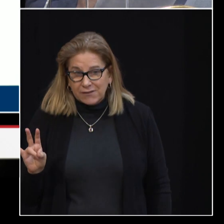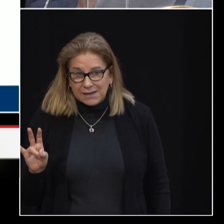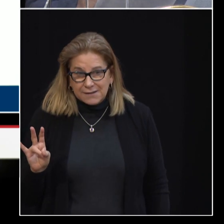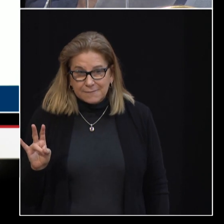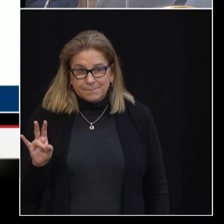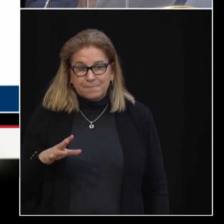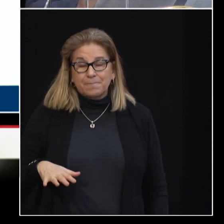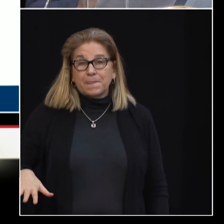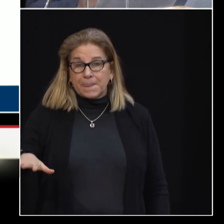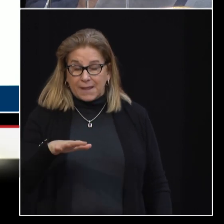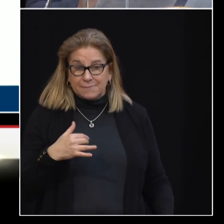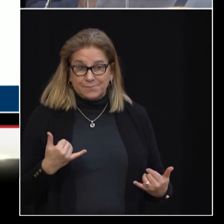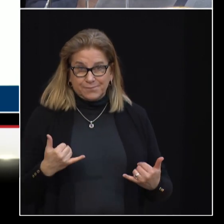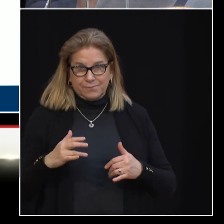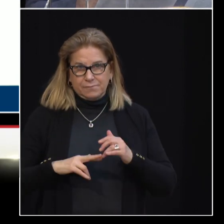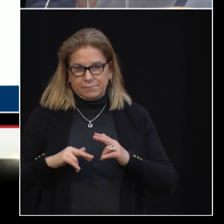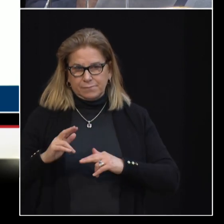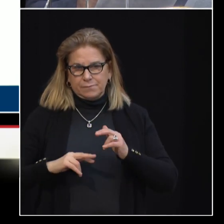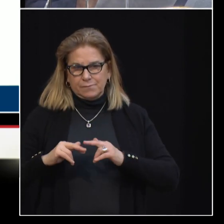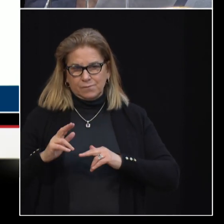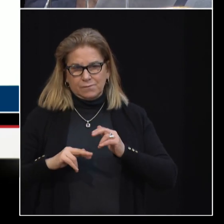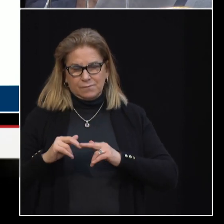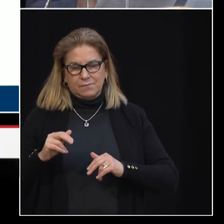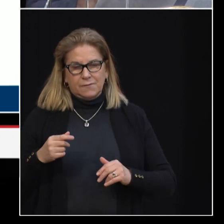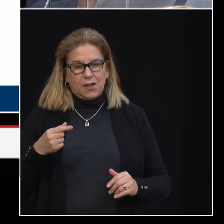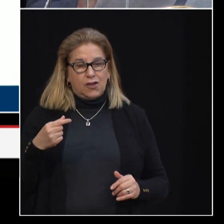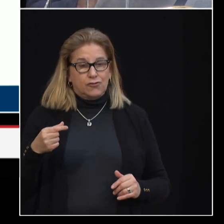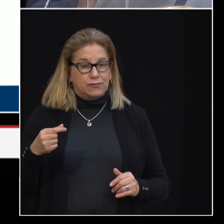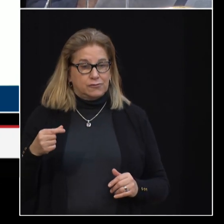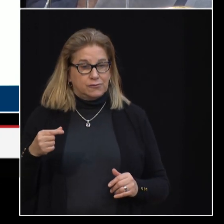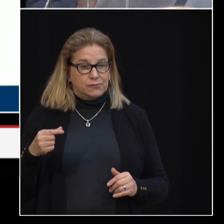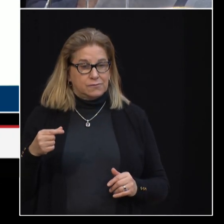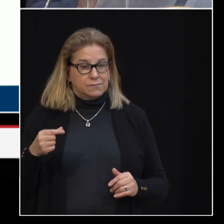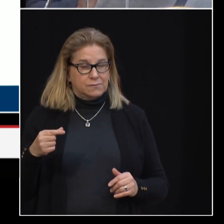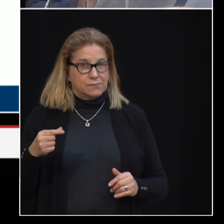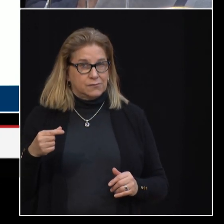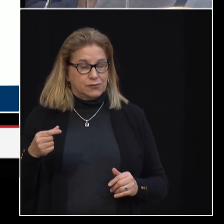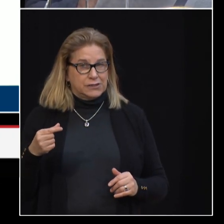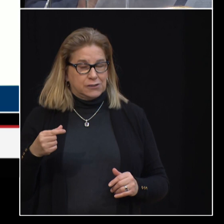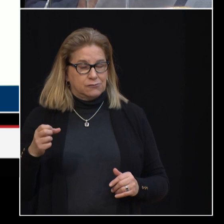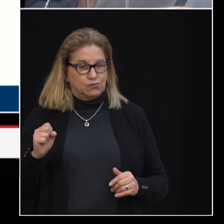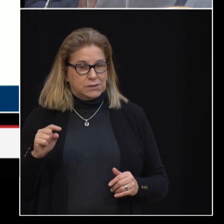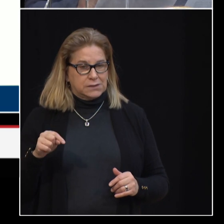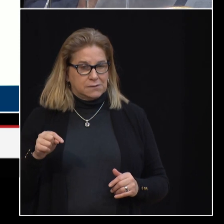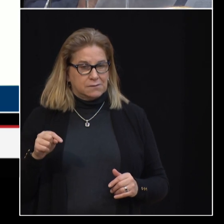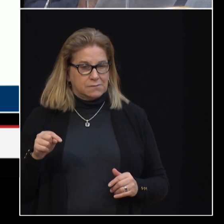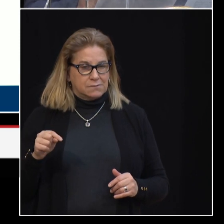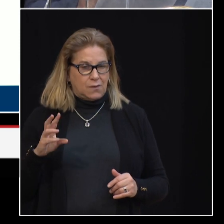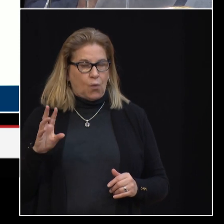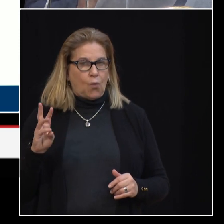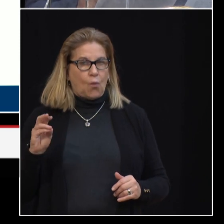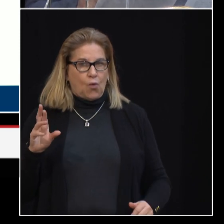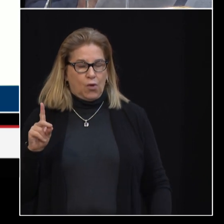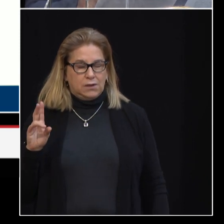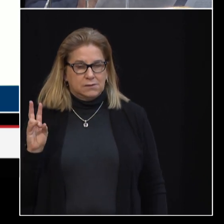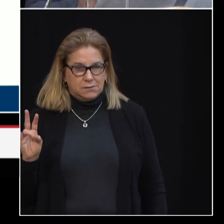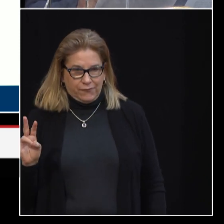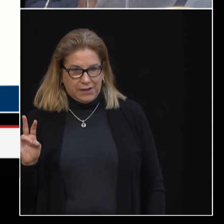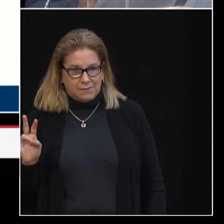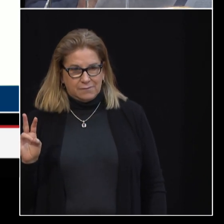and G Street Southeast in Ward 7. It is approximately 68,000 square feet and currently